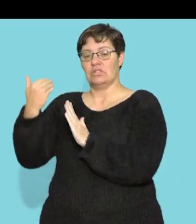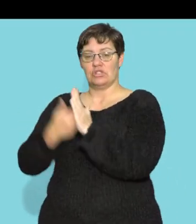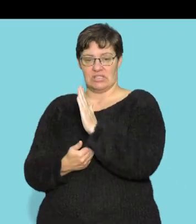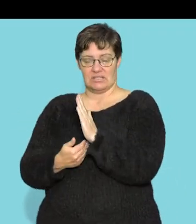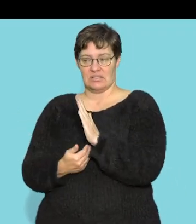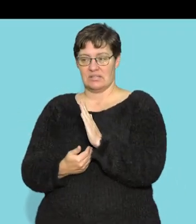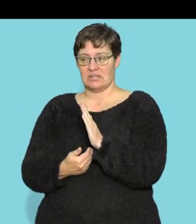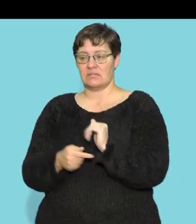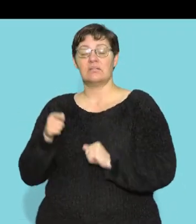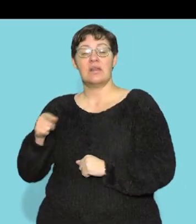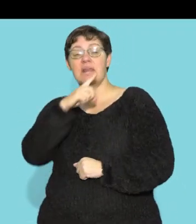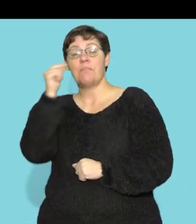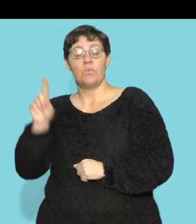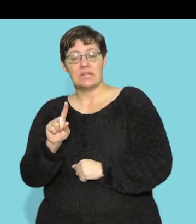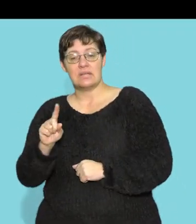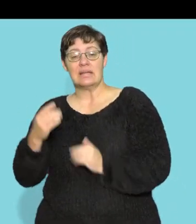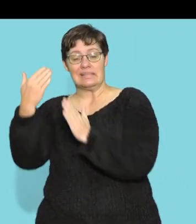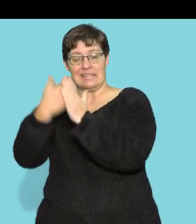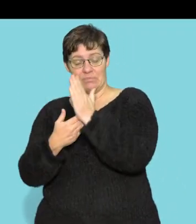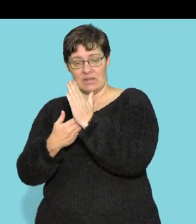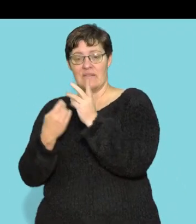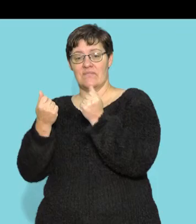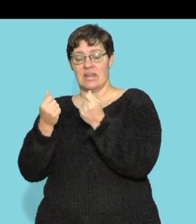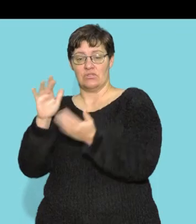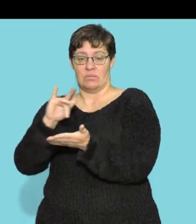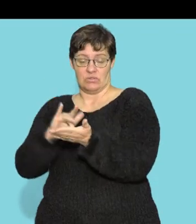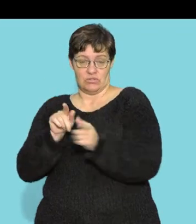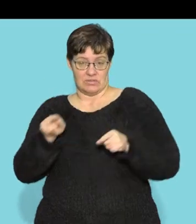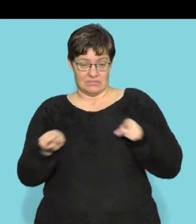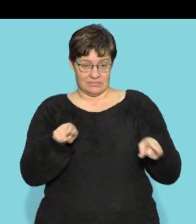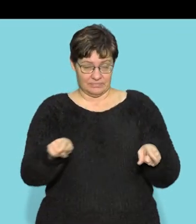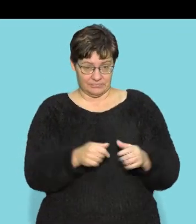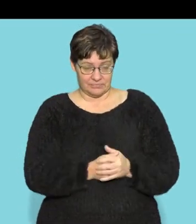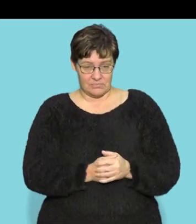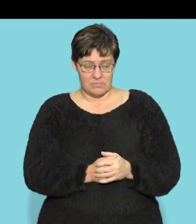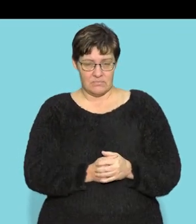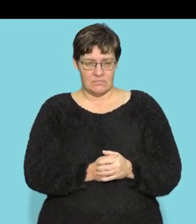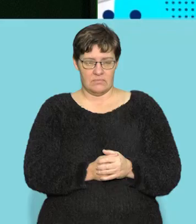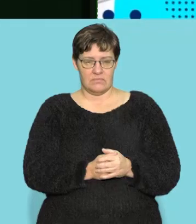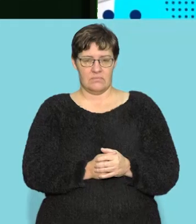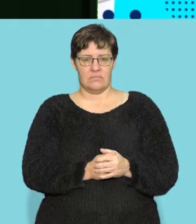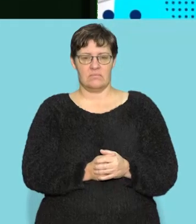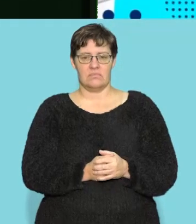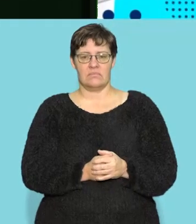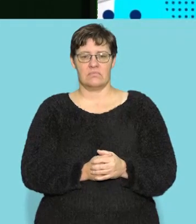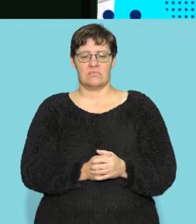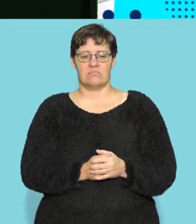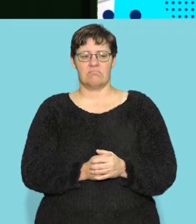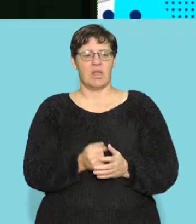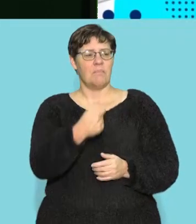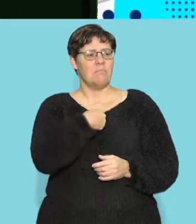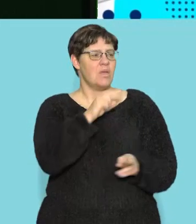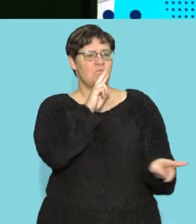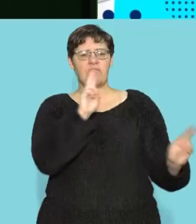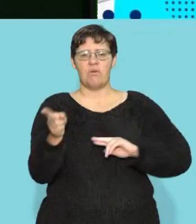which we call our statement of financial position. So in other words, what am I referring